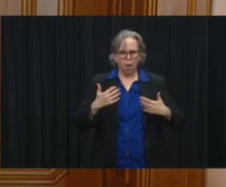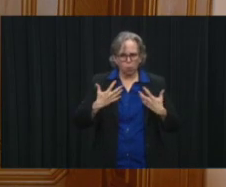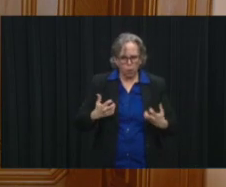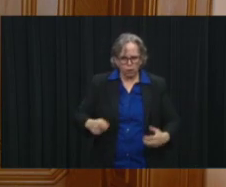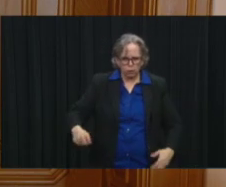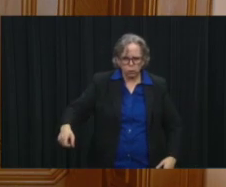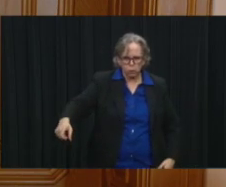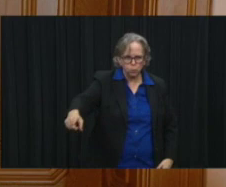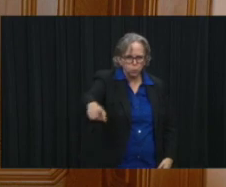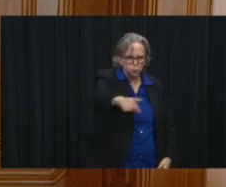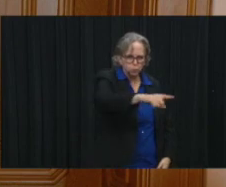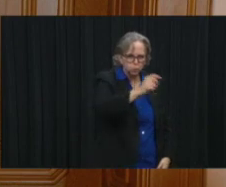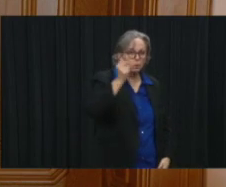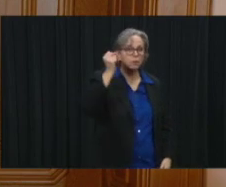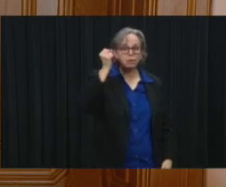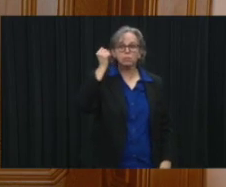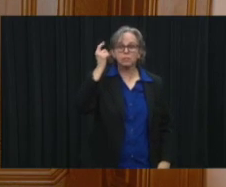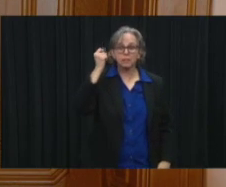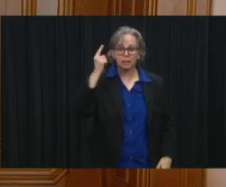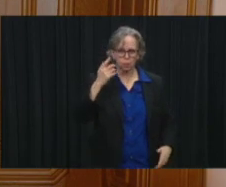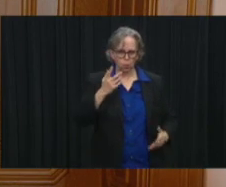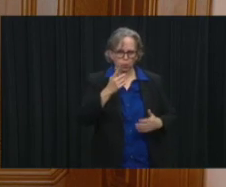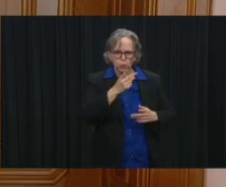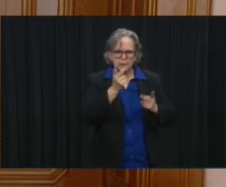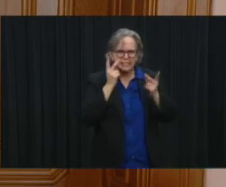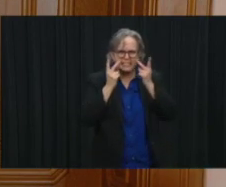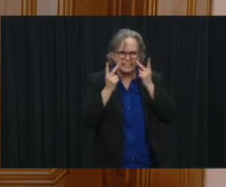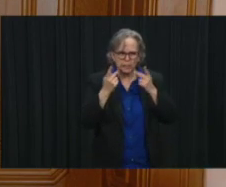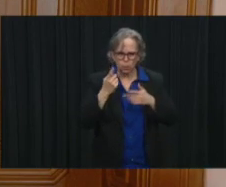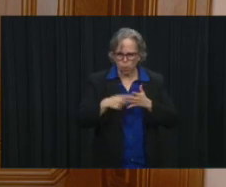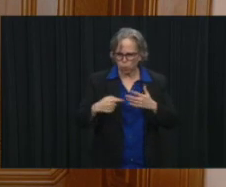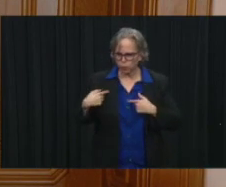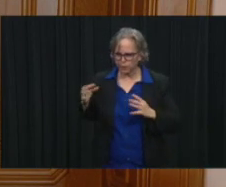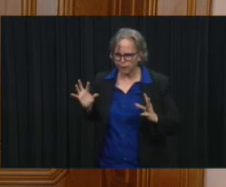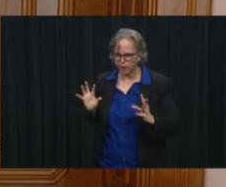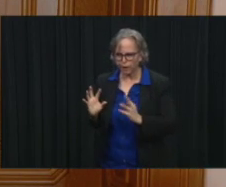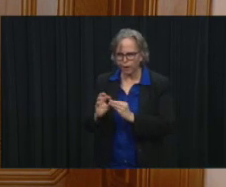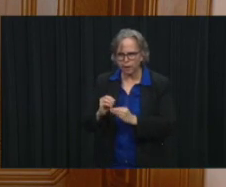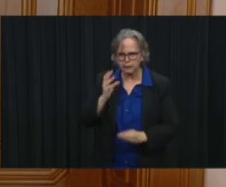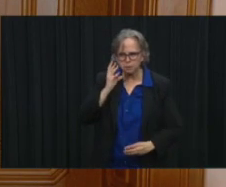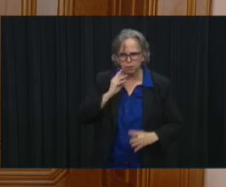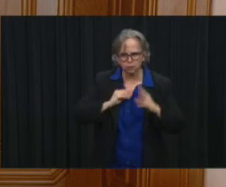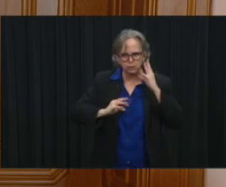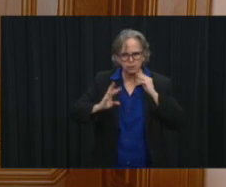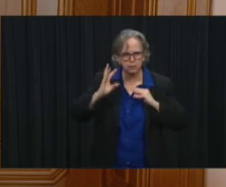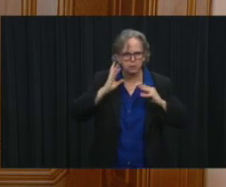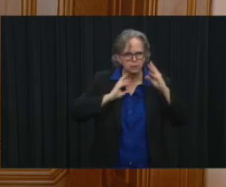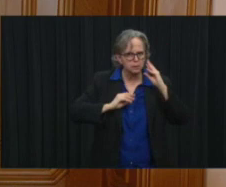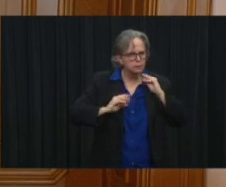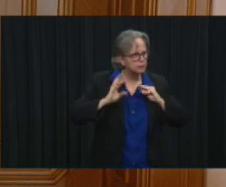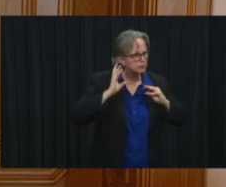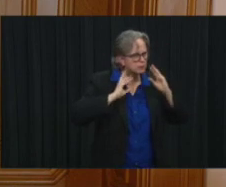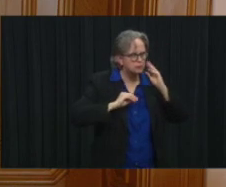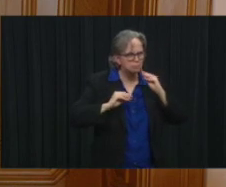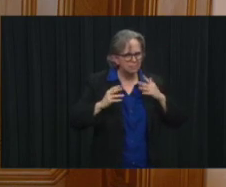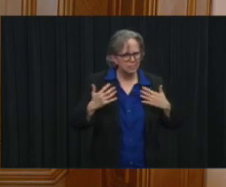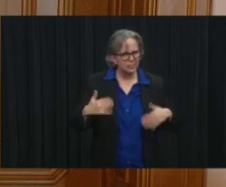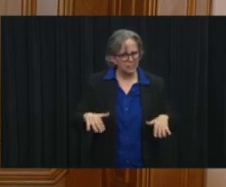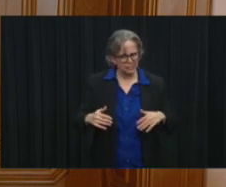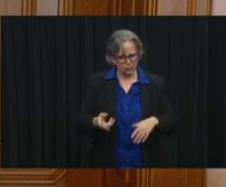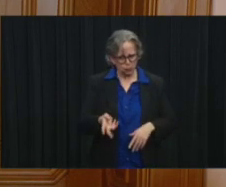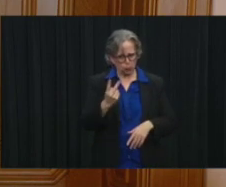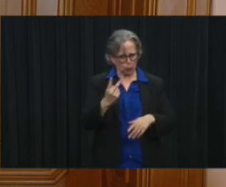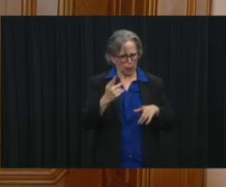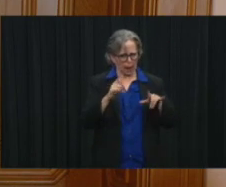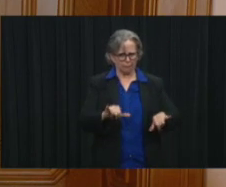we face. Again, 2 things we have to do. We got to do them simultaneously. One is the social distancing. One